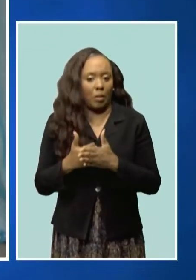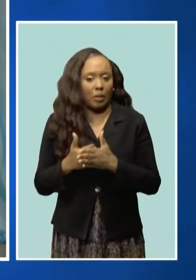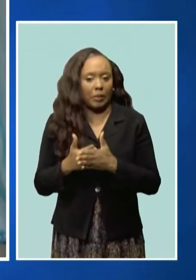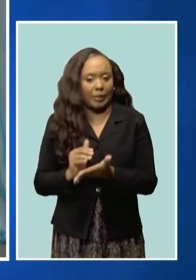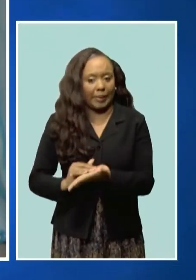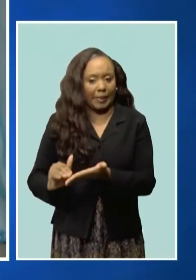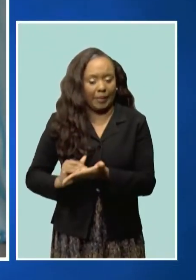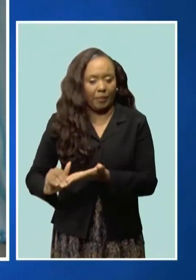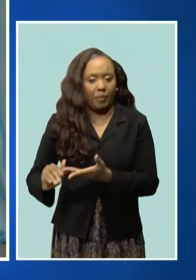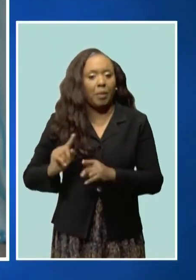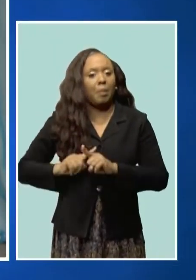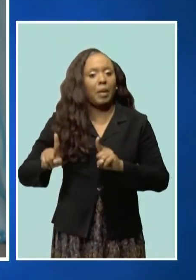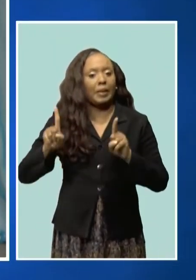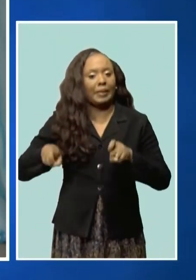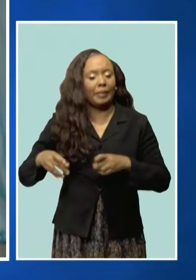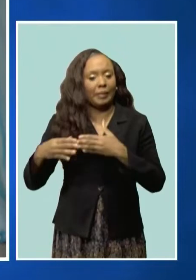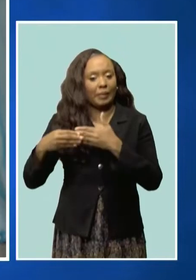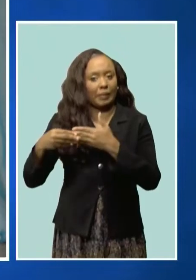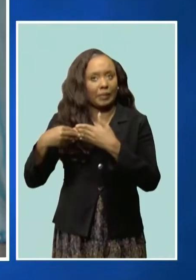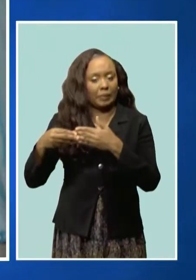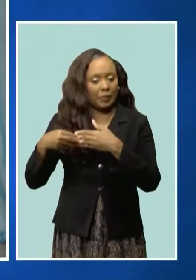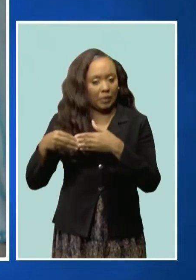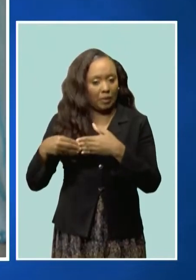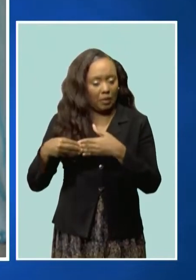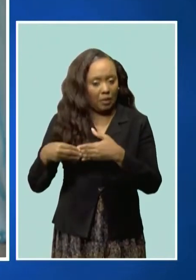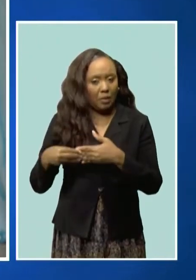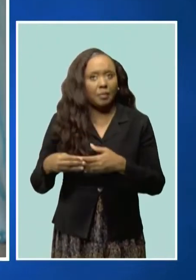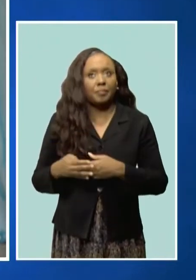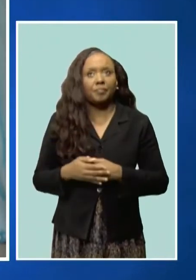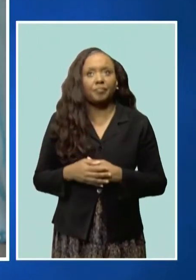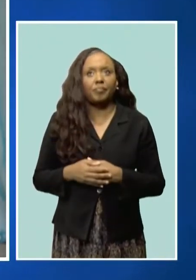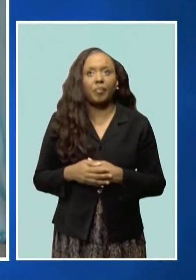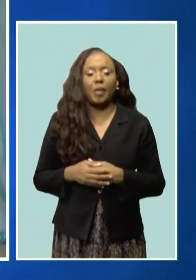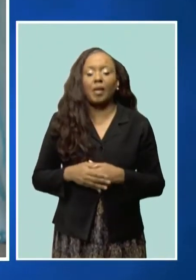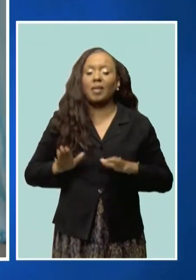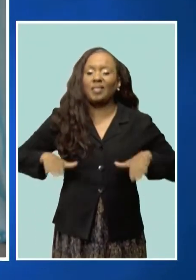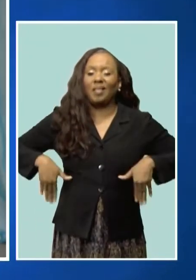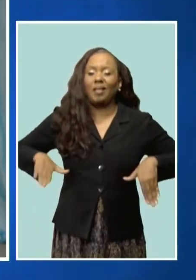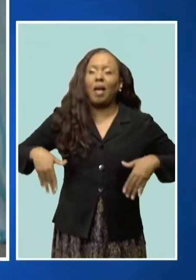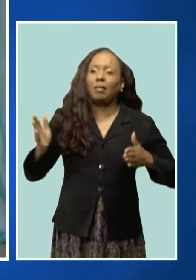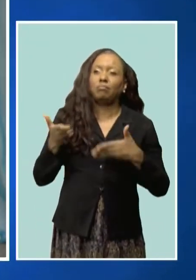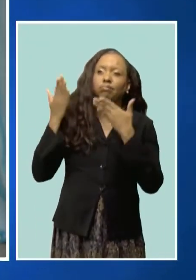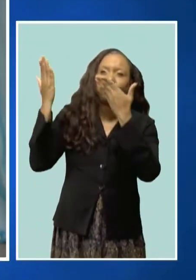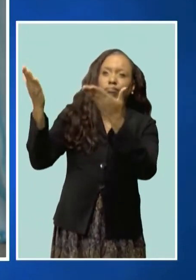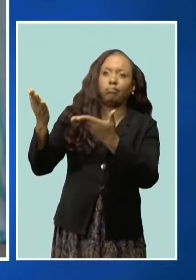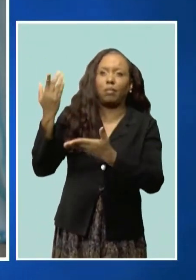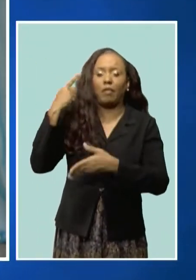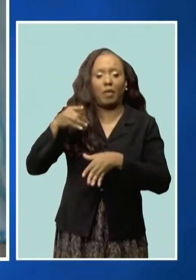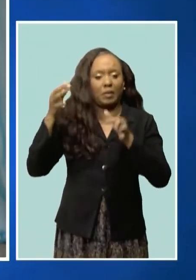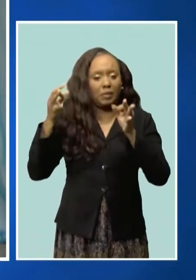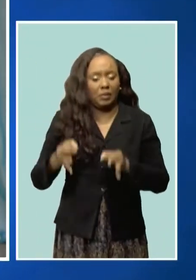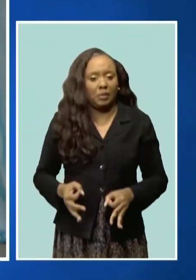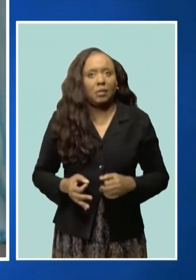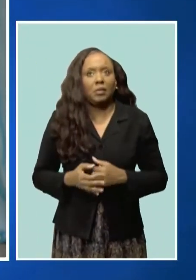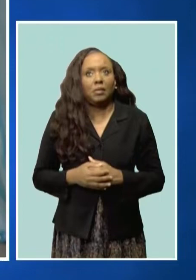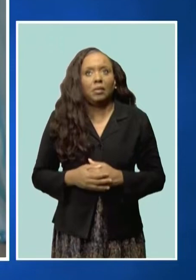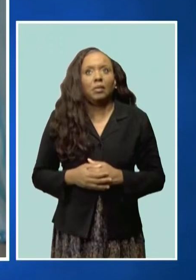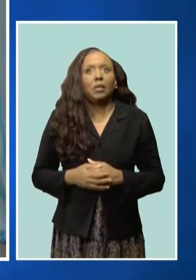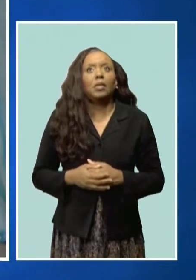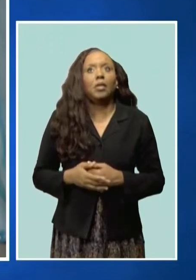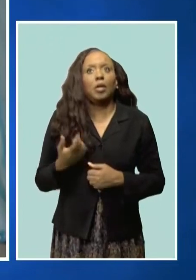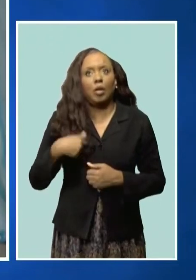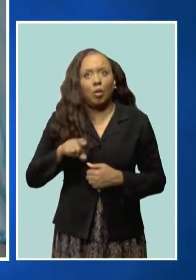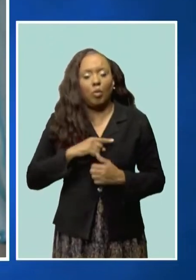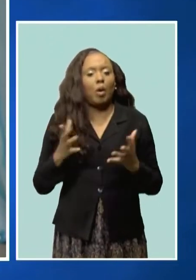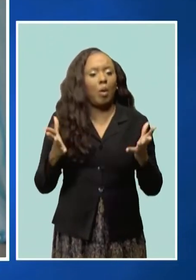That is where our thinking is. It has not yet gone to cabinet for decision, so it's not policy, but that is where our thinking is.